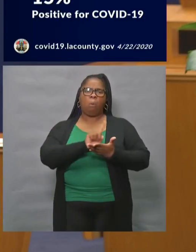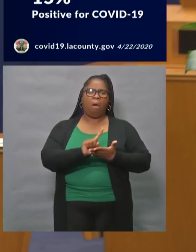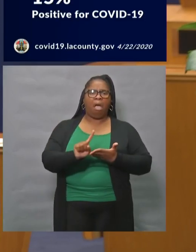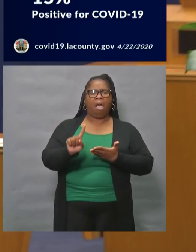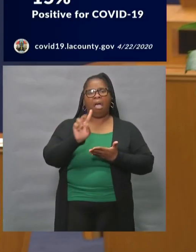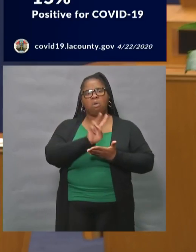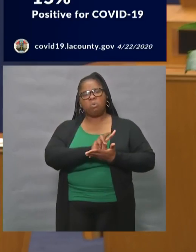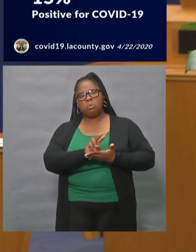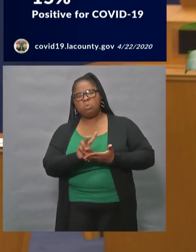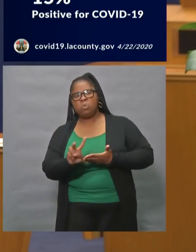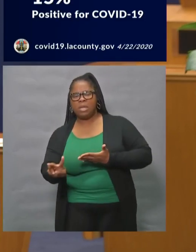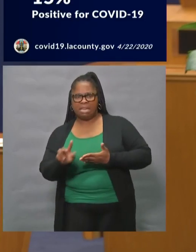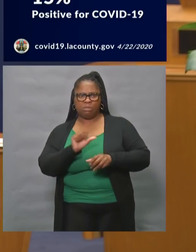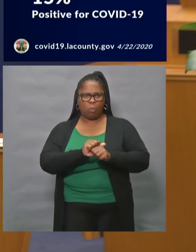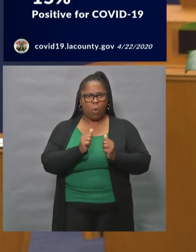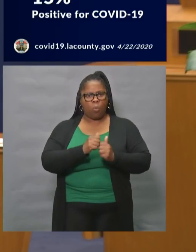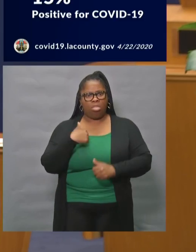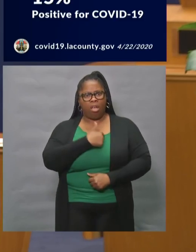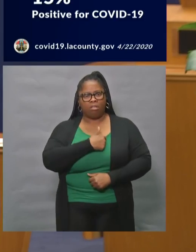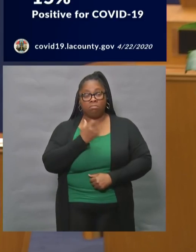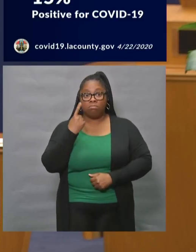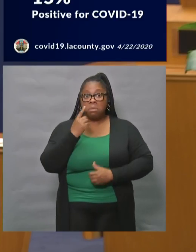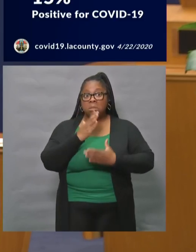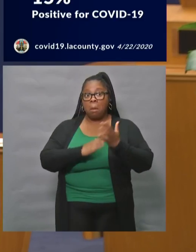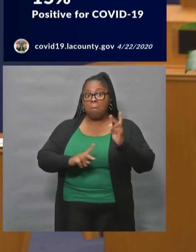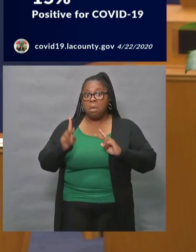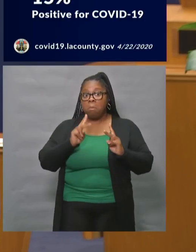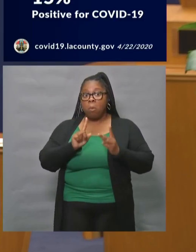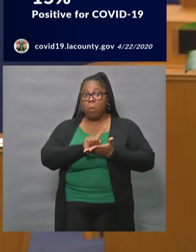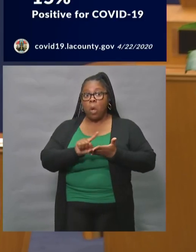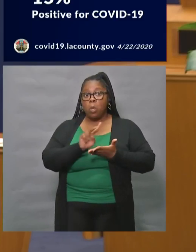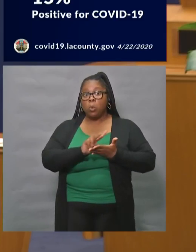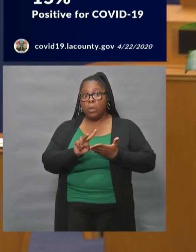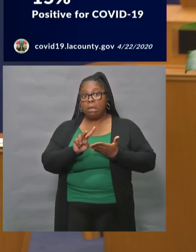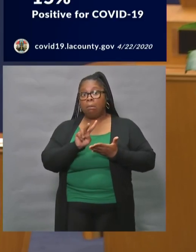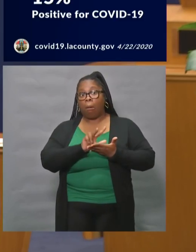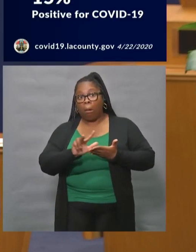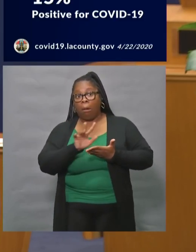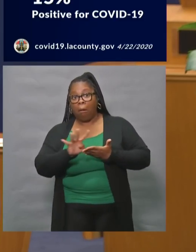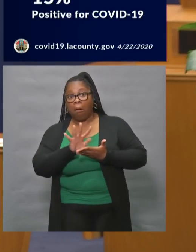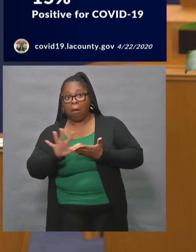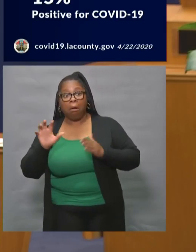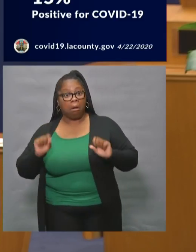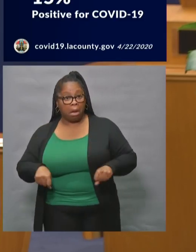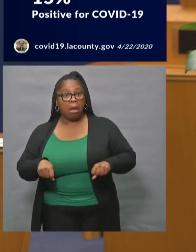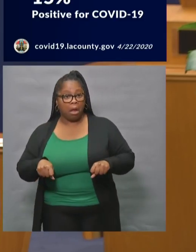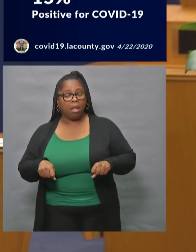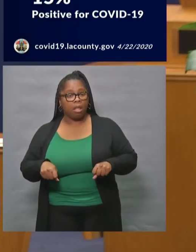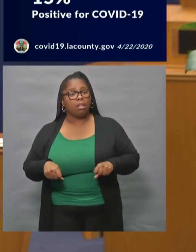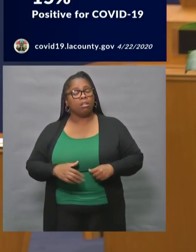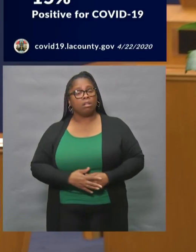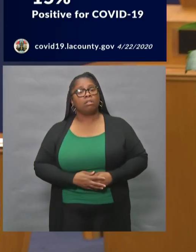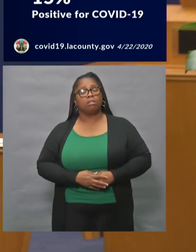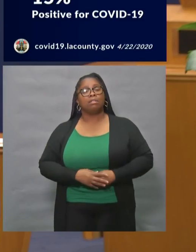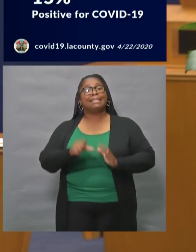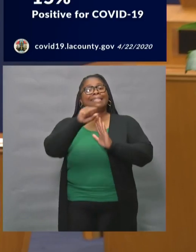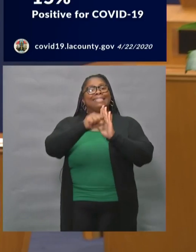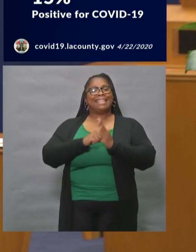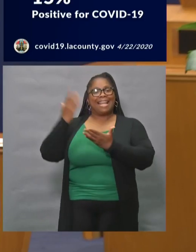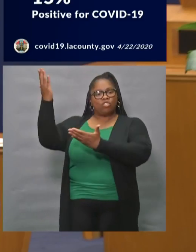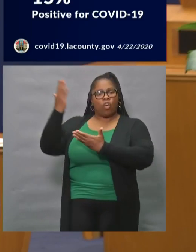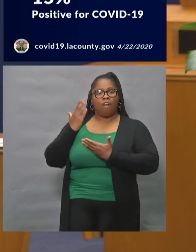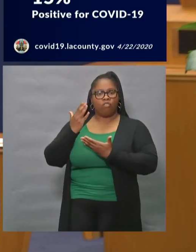on their assignment, and some will be able to extend past the 2-week assignments. We're also receiving assistance from the state, and I want